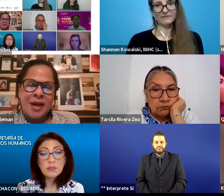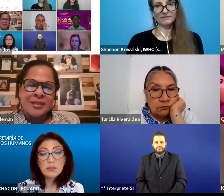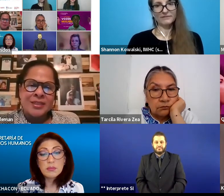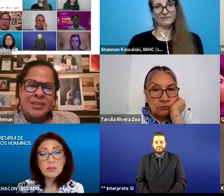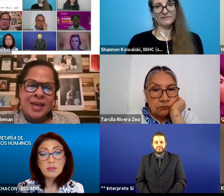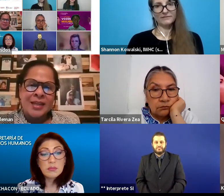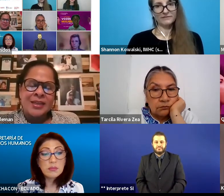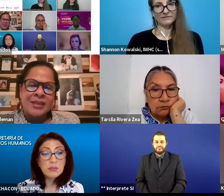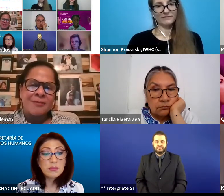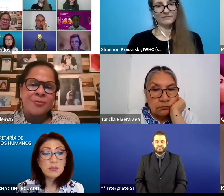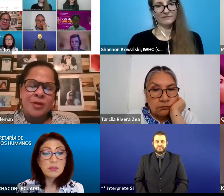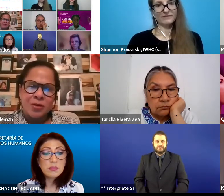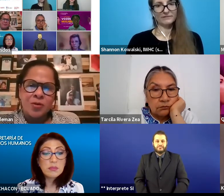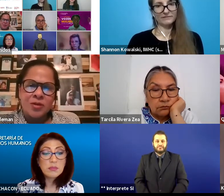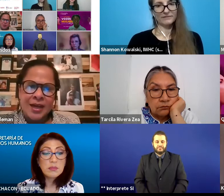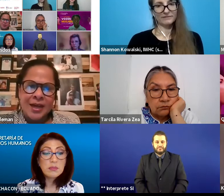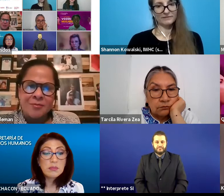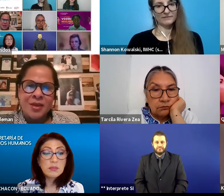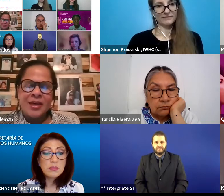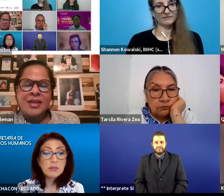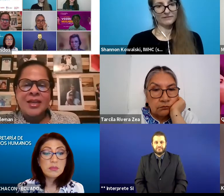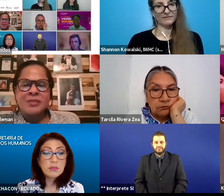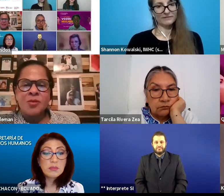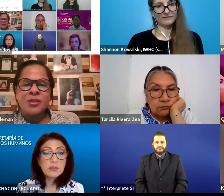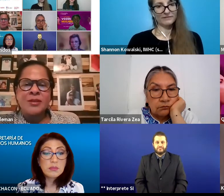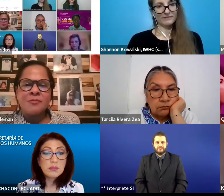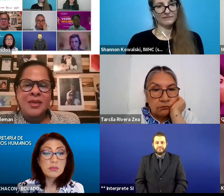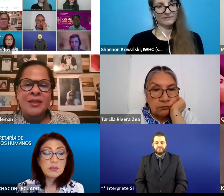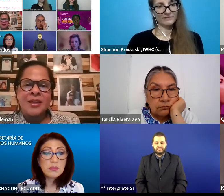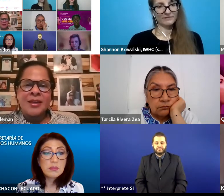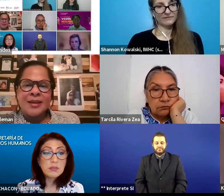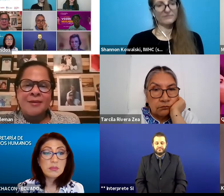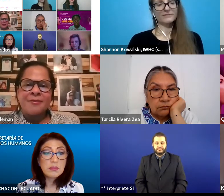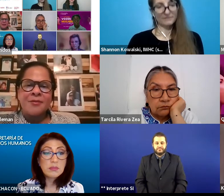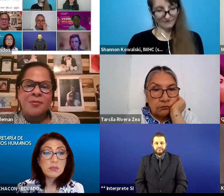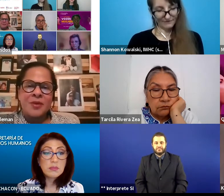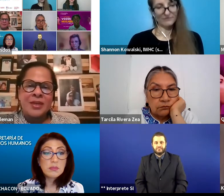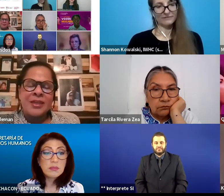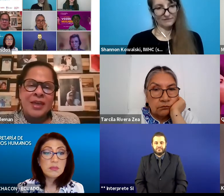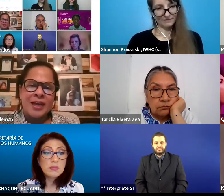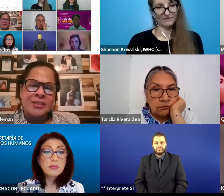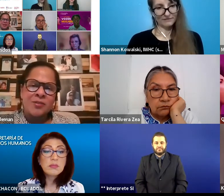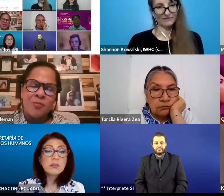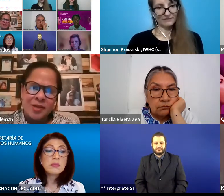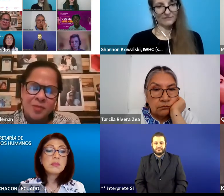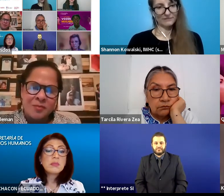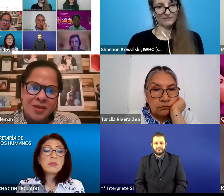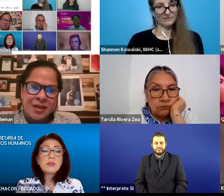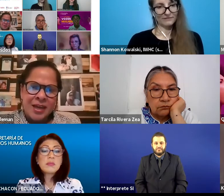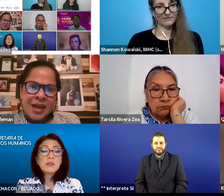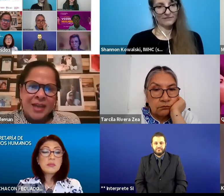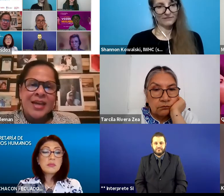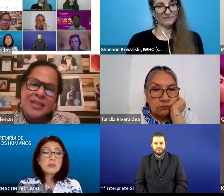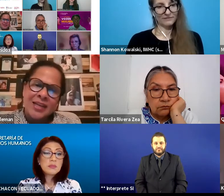deep understanding that for a long time, it has mostly been left to be in the hands of white